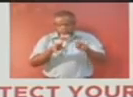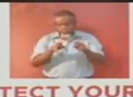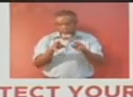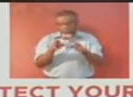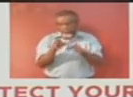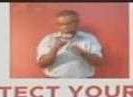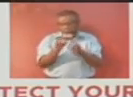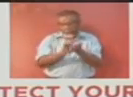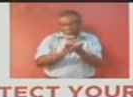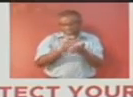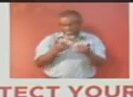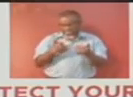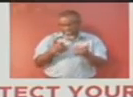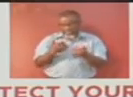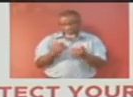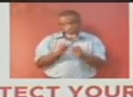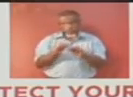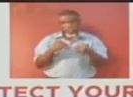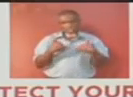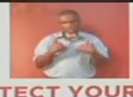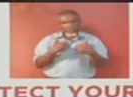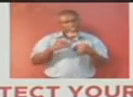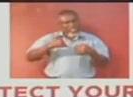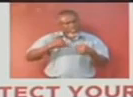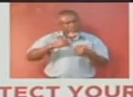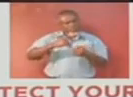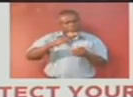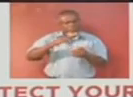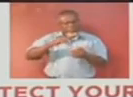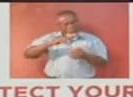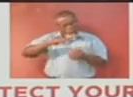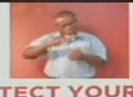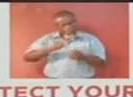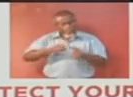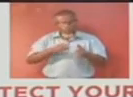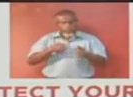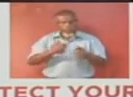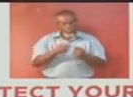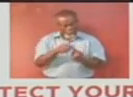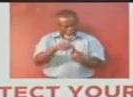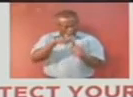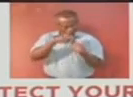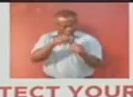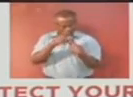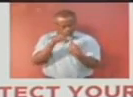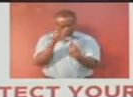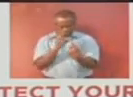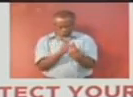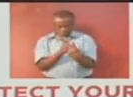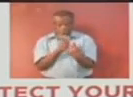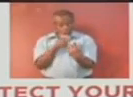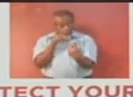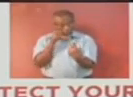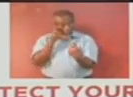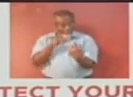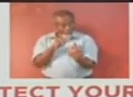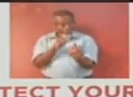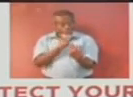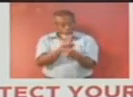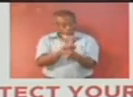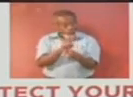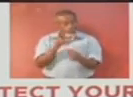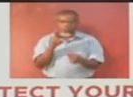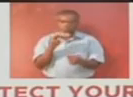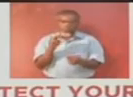medications, including certain types of steroids that are utilized, but there isn't specific antiviral medication that is currently in use. But